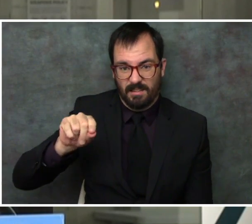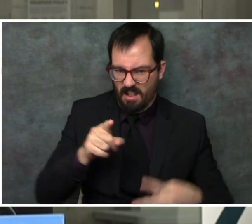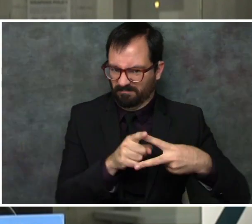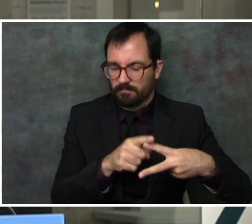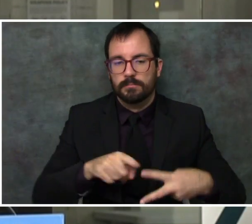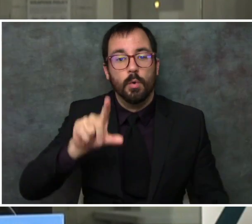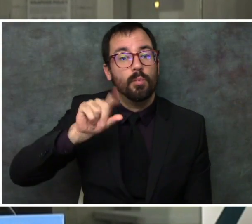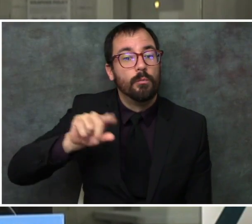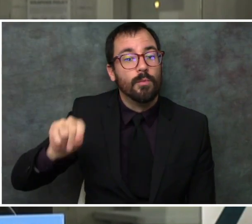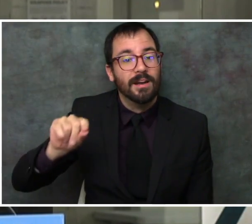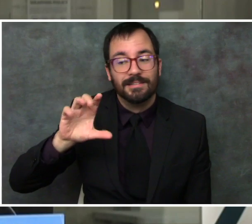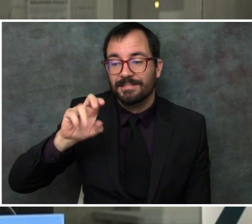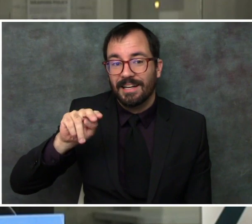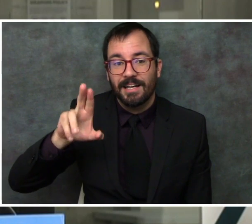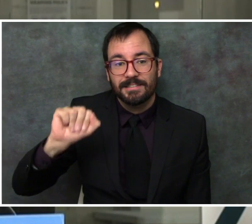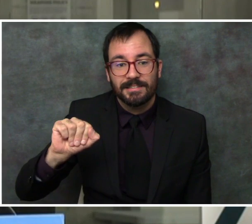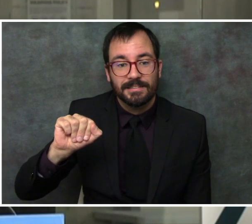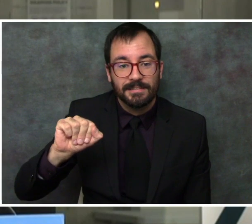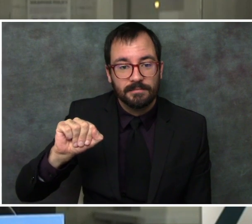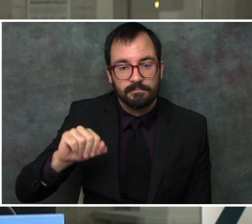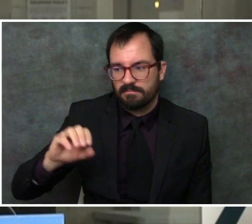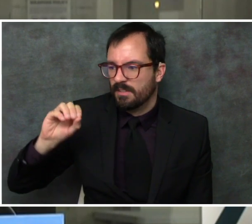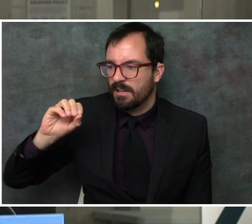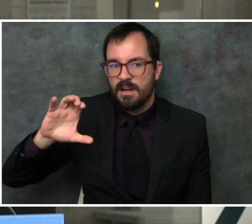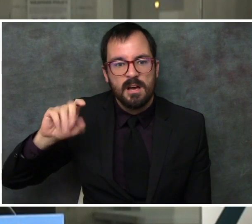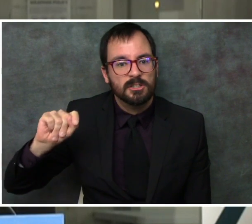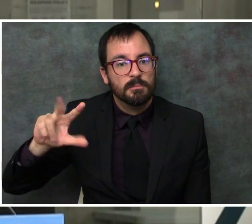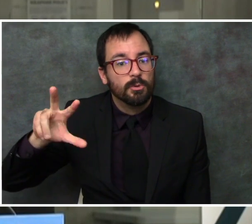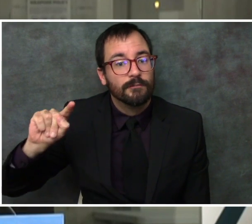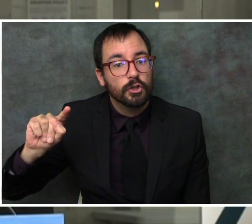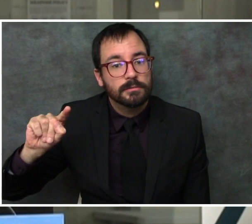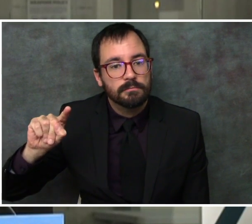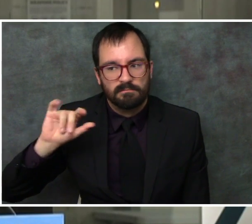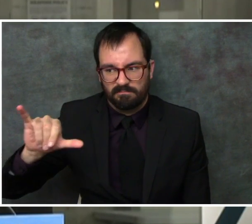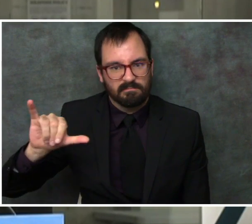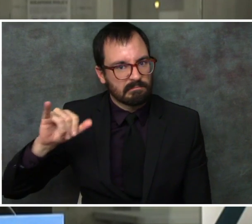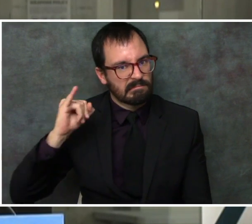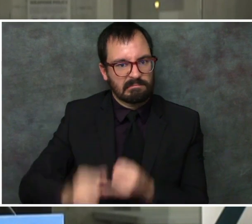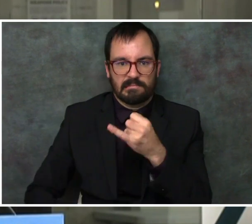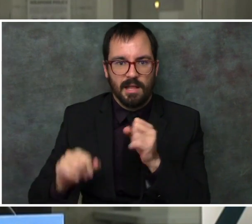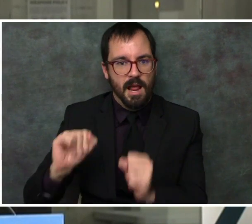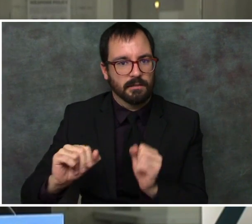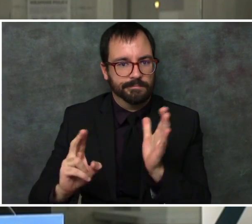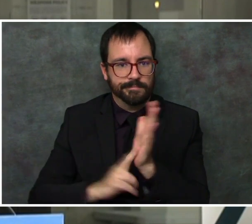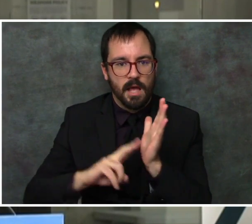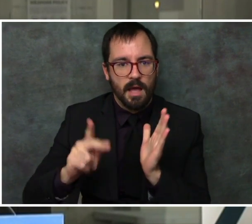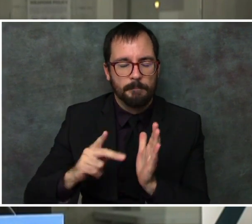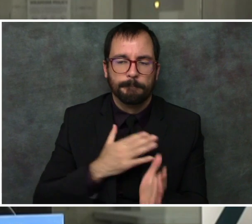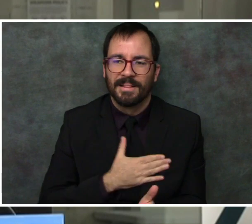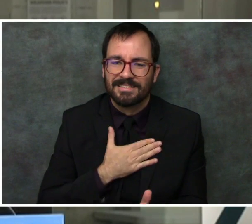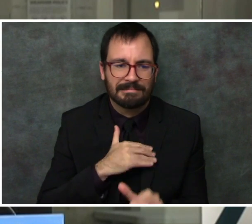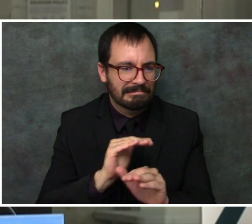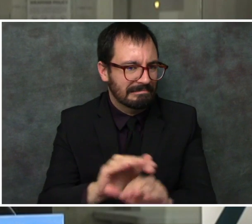day for the 2020 census, October 31st for signing up. We're asking people to go to